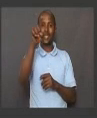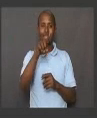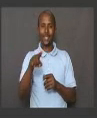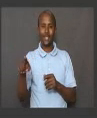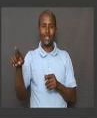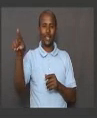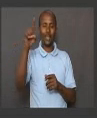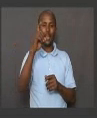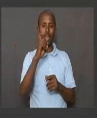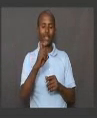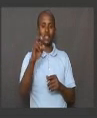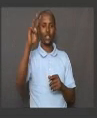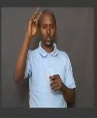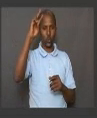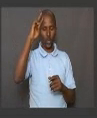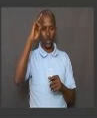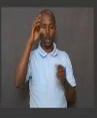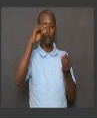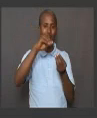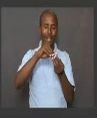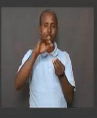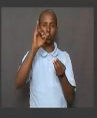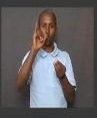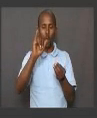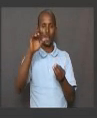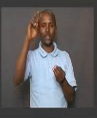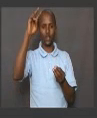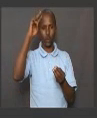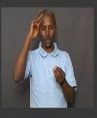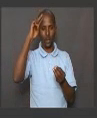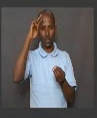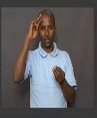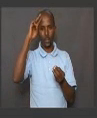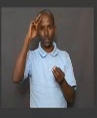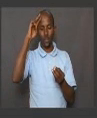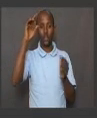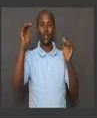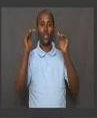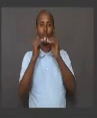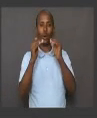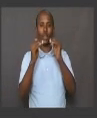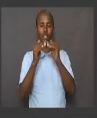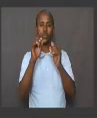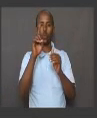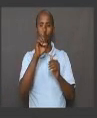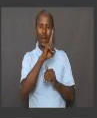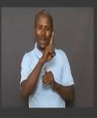is x squared plus y squared equals